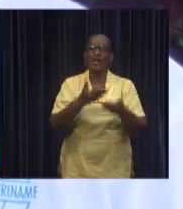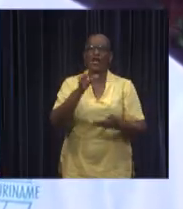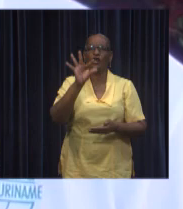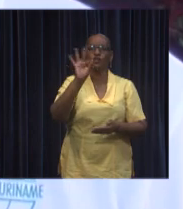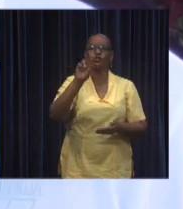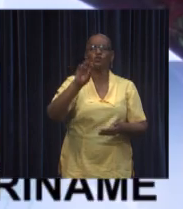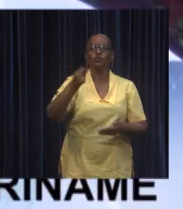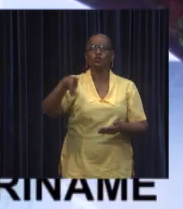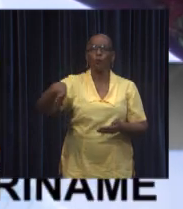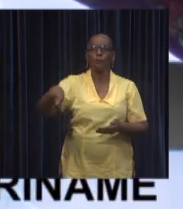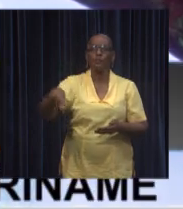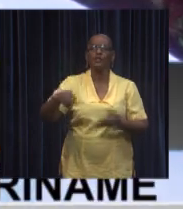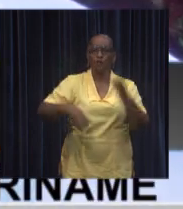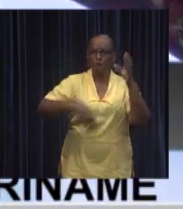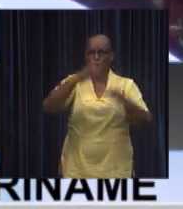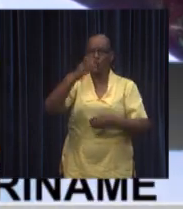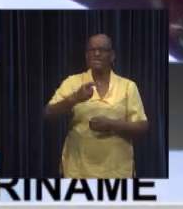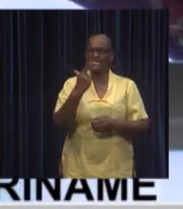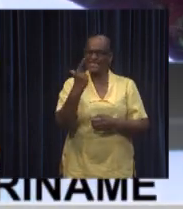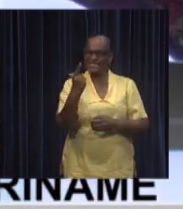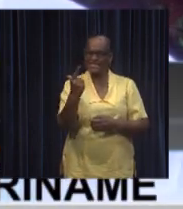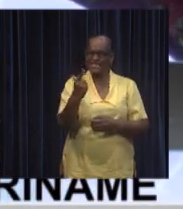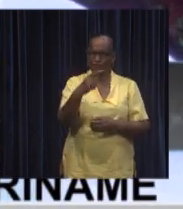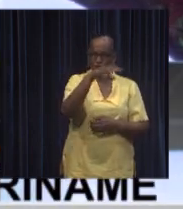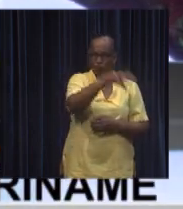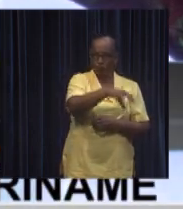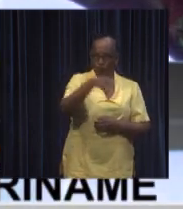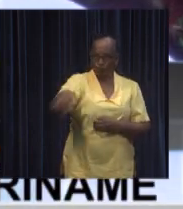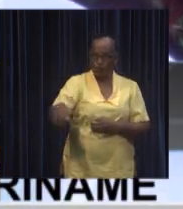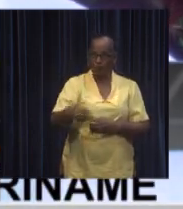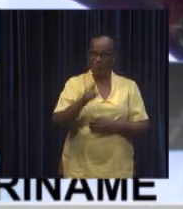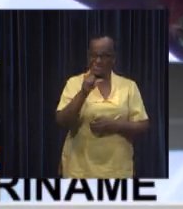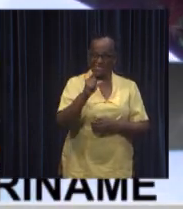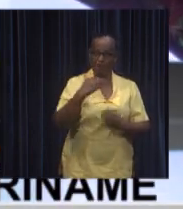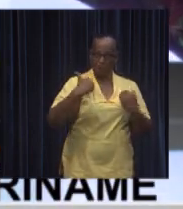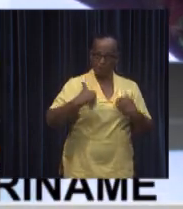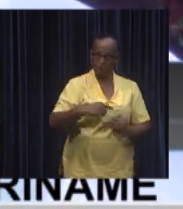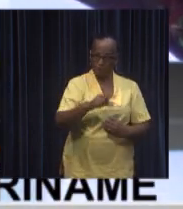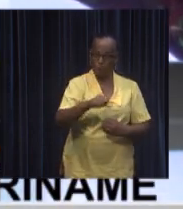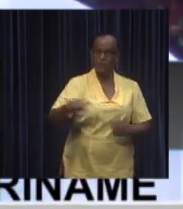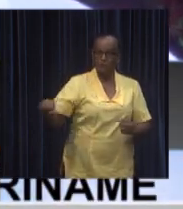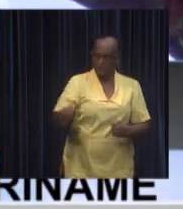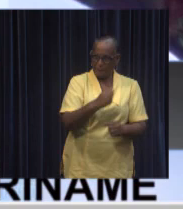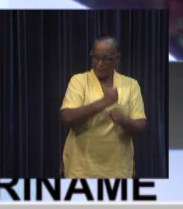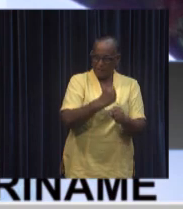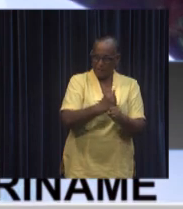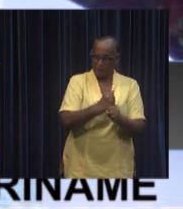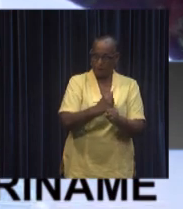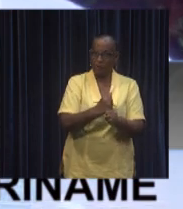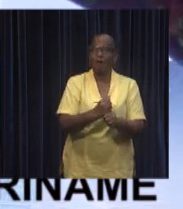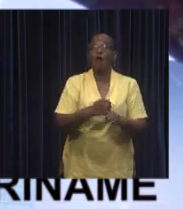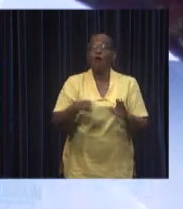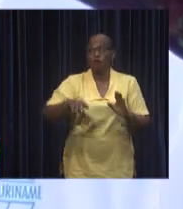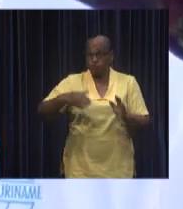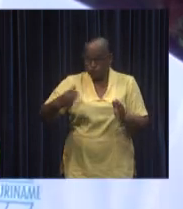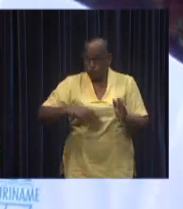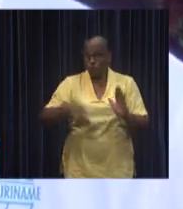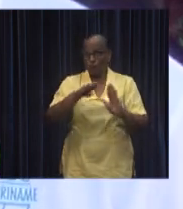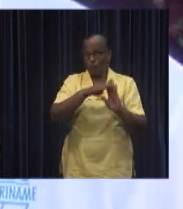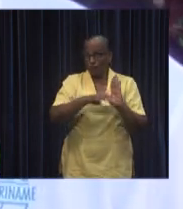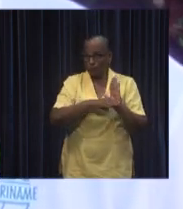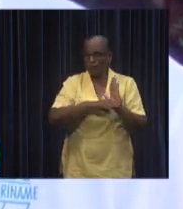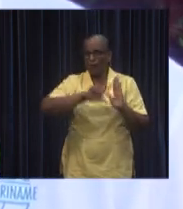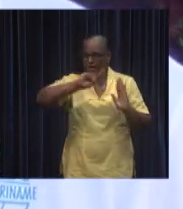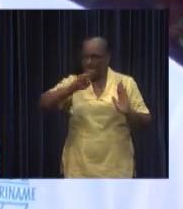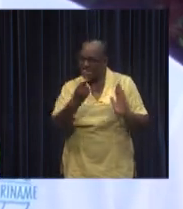Rudy Van Kanden, director of Tropical Forest Suriname, explained that 7 villagers from every